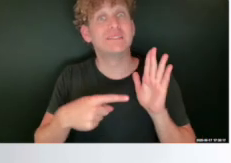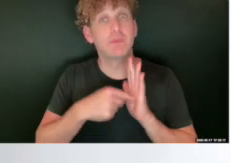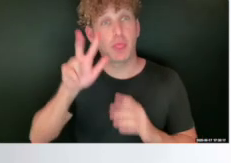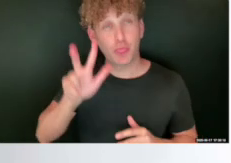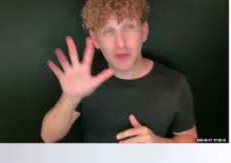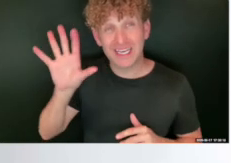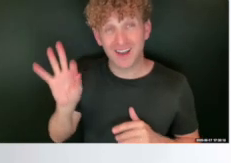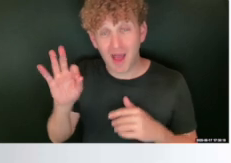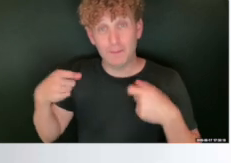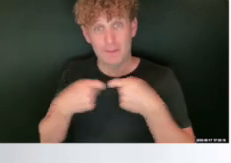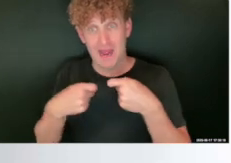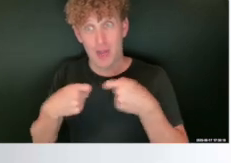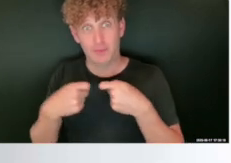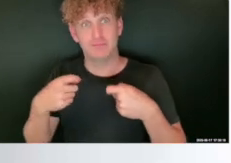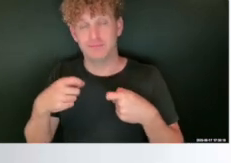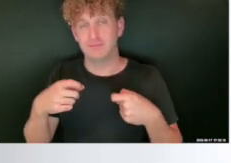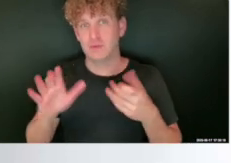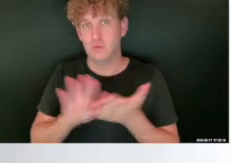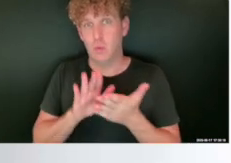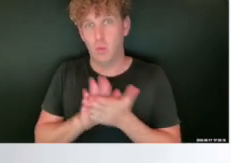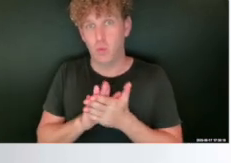Now we'll talk about the Sustainable